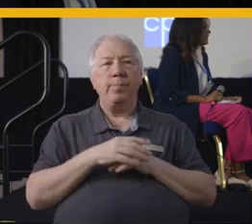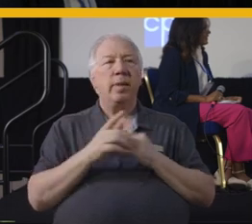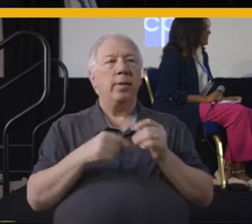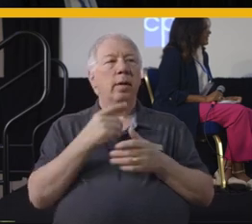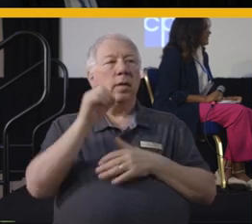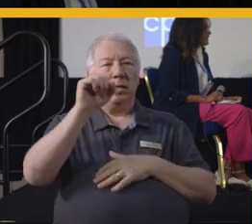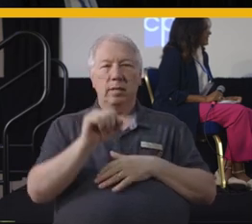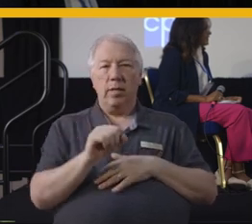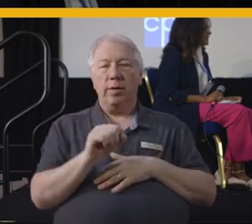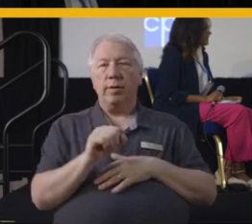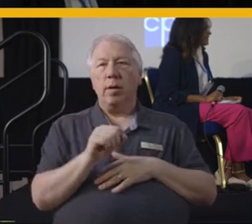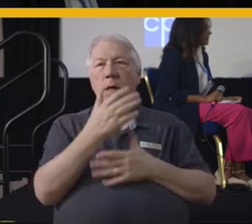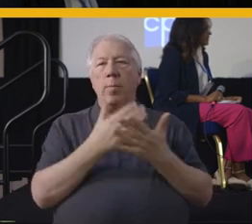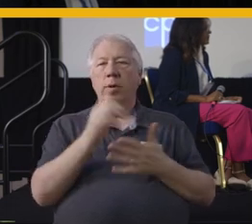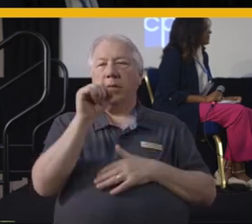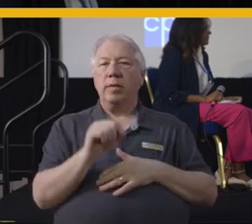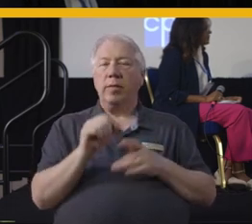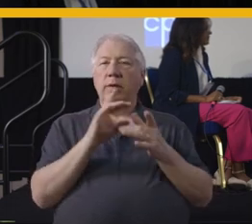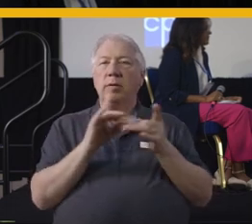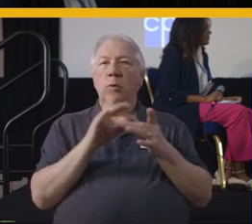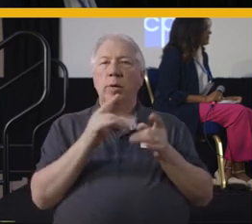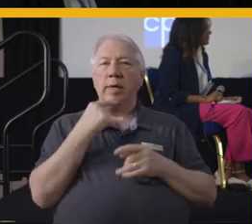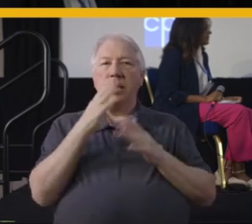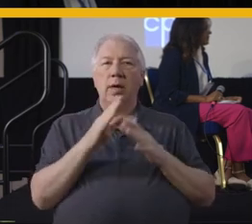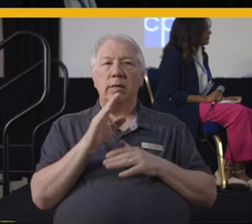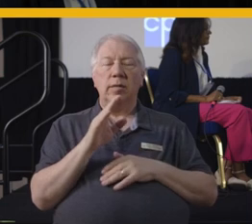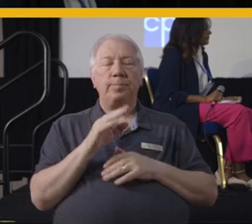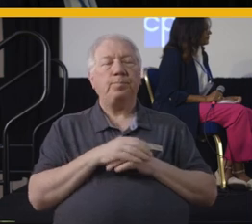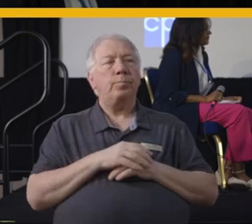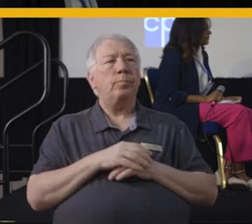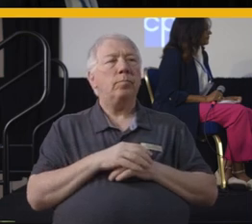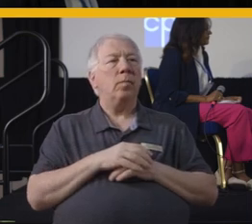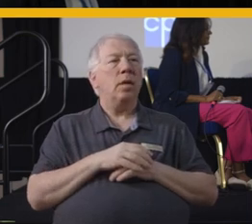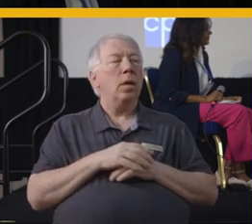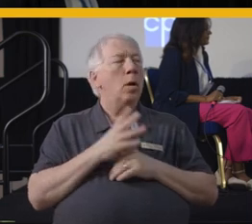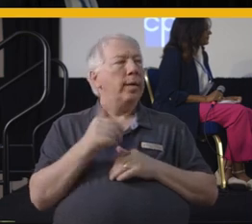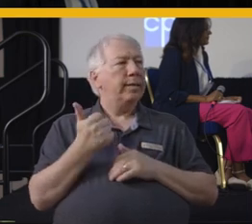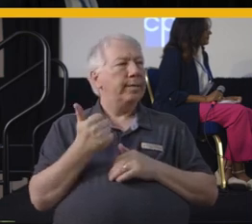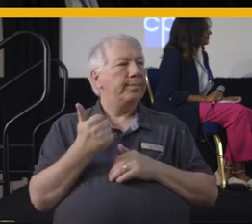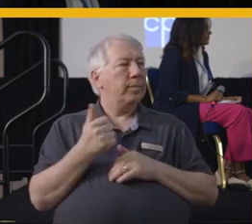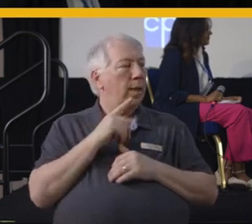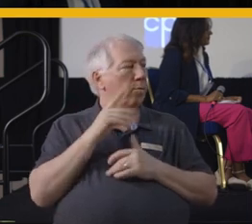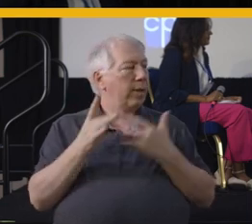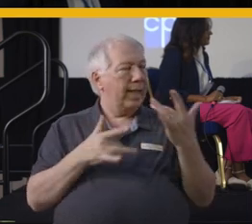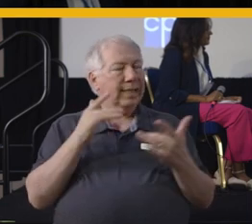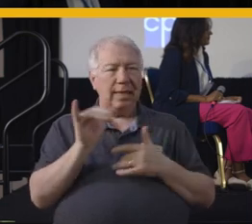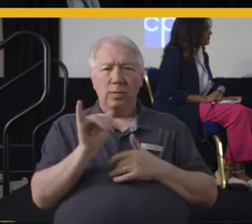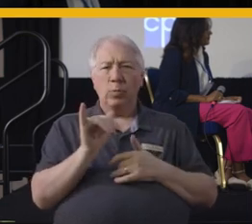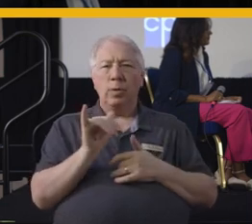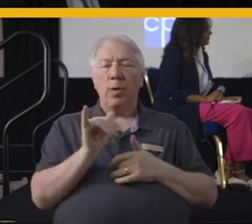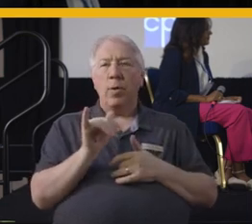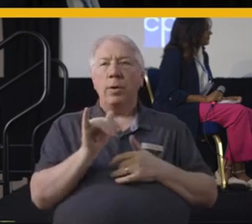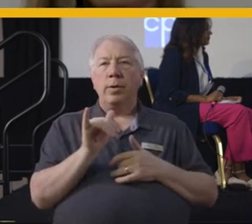Southern, it's part of the Southern Storytellers milieu. What else? I'm just really excited too about